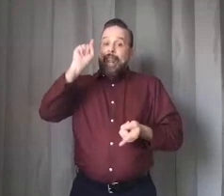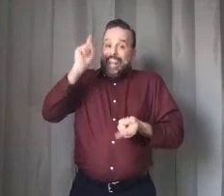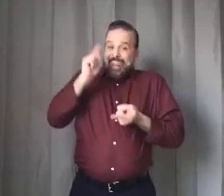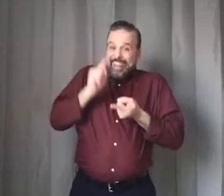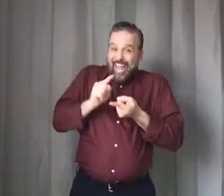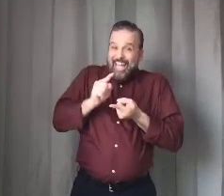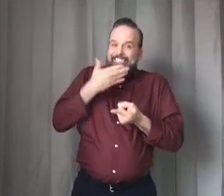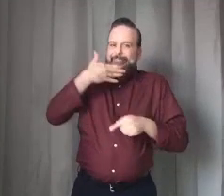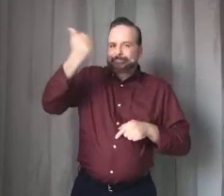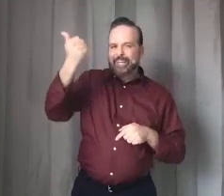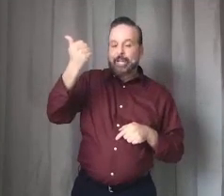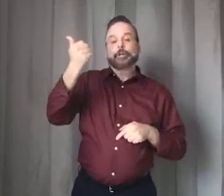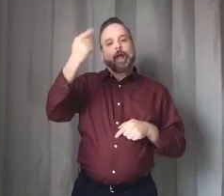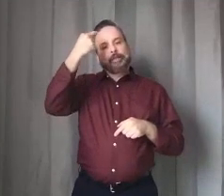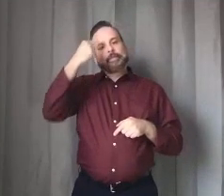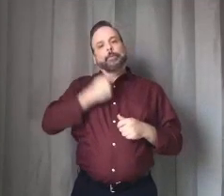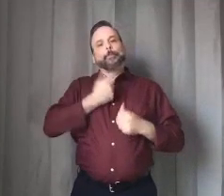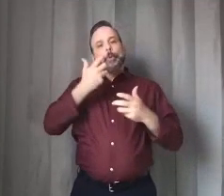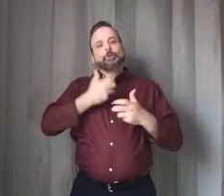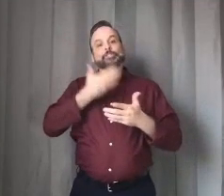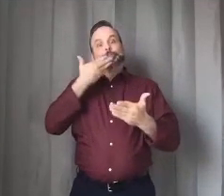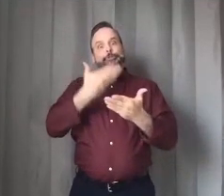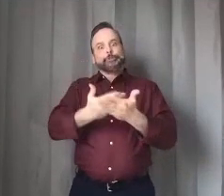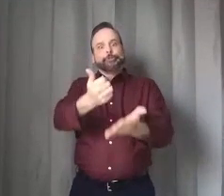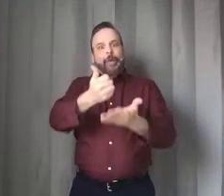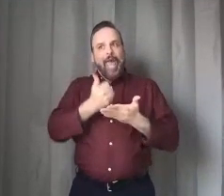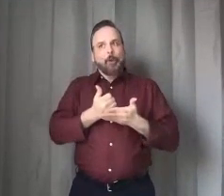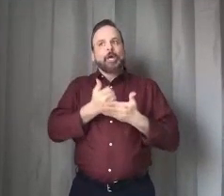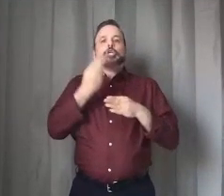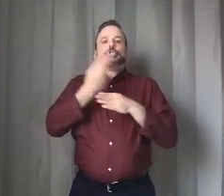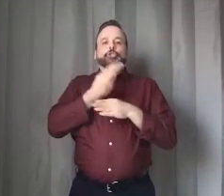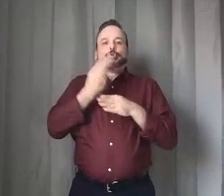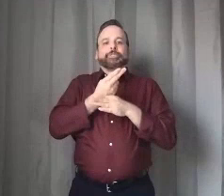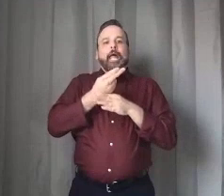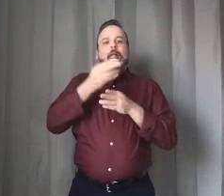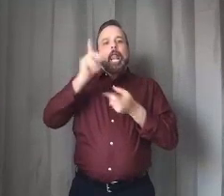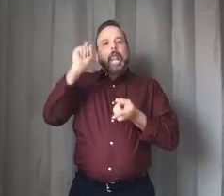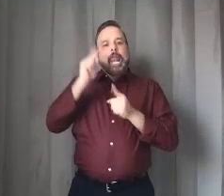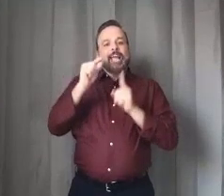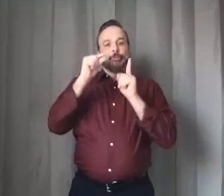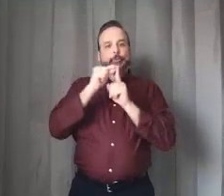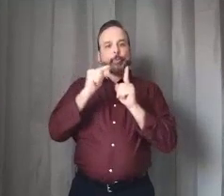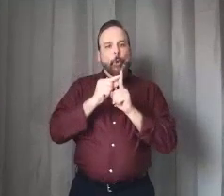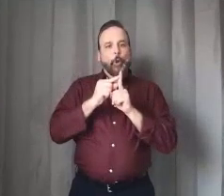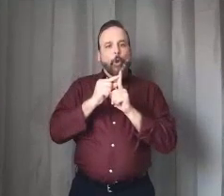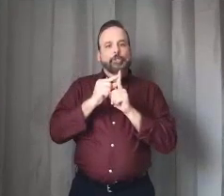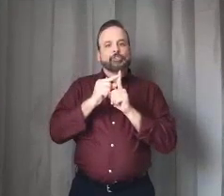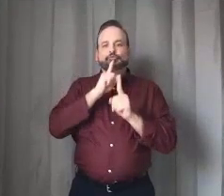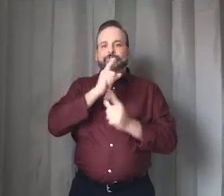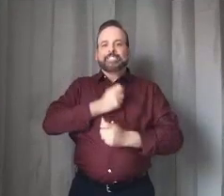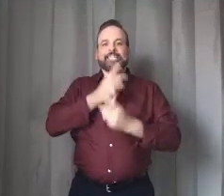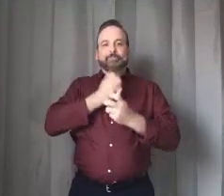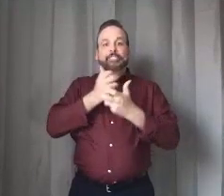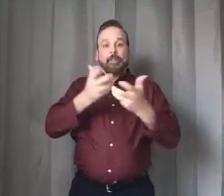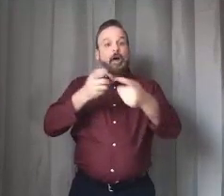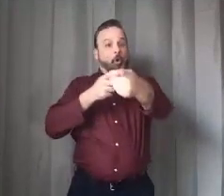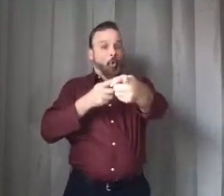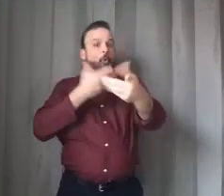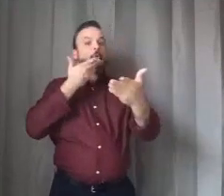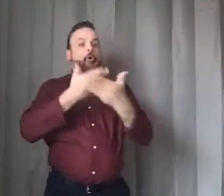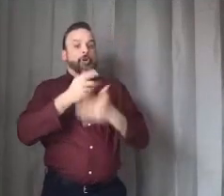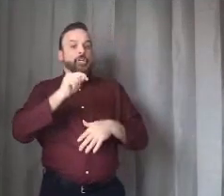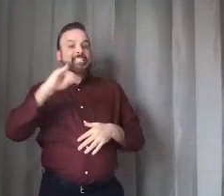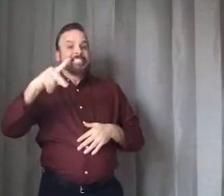brevity versus using as many words and as many flowery words as possible. Yeah. That's a good tip for a lot of writers. I think in